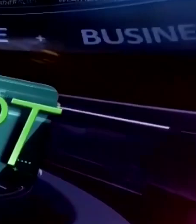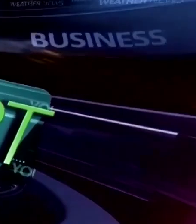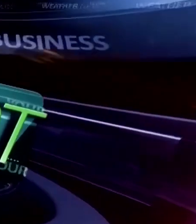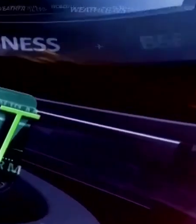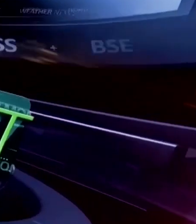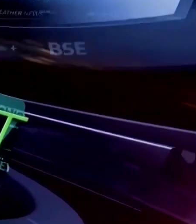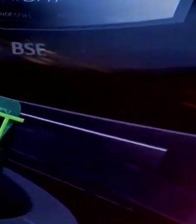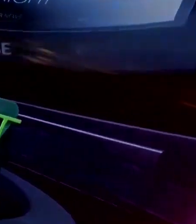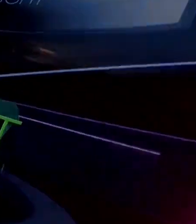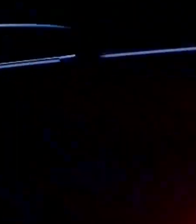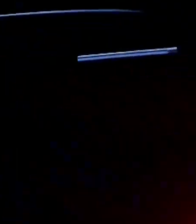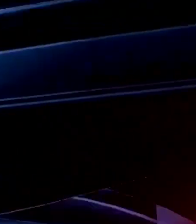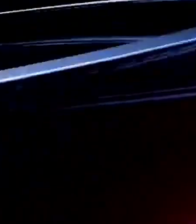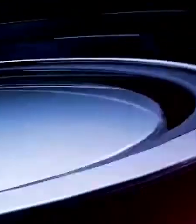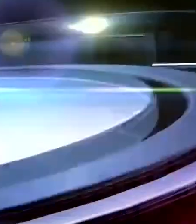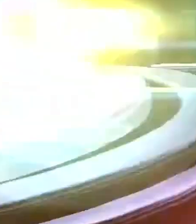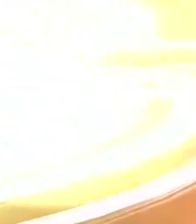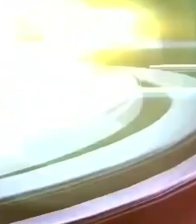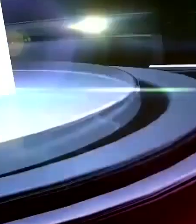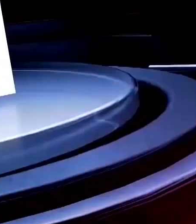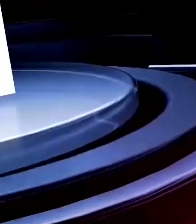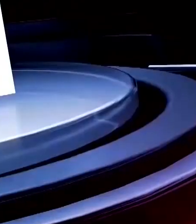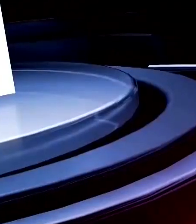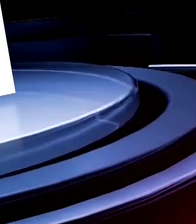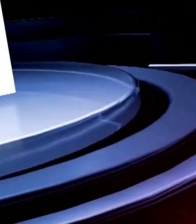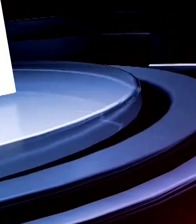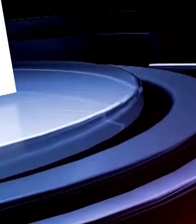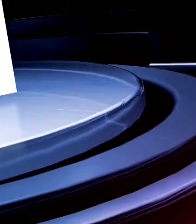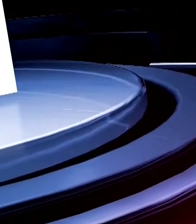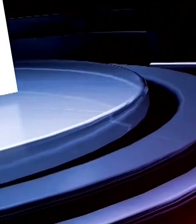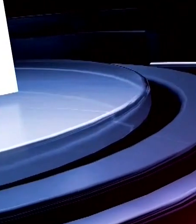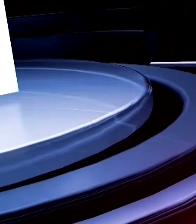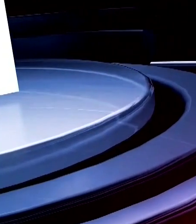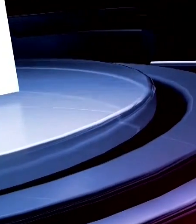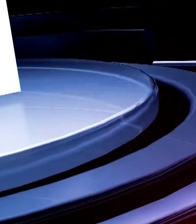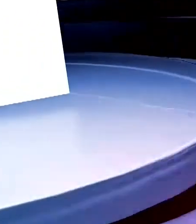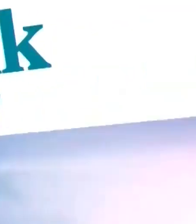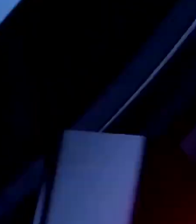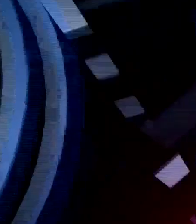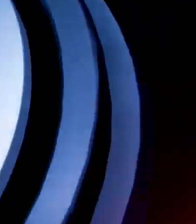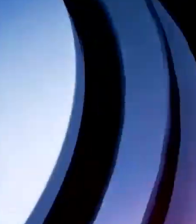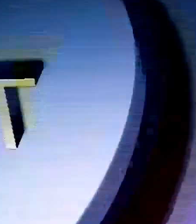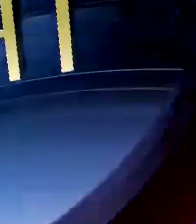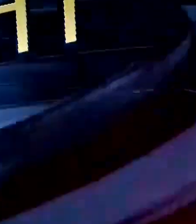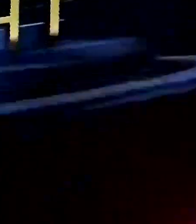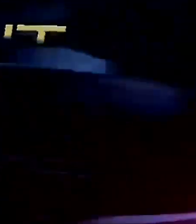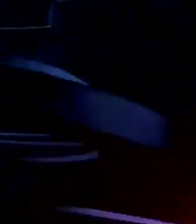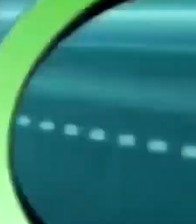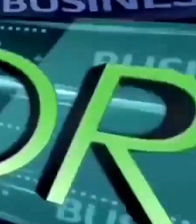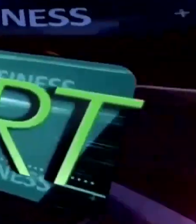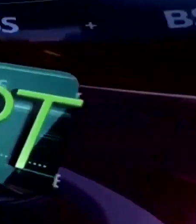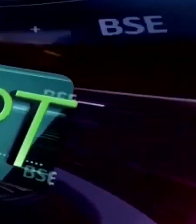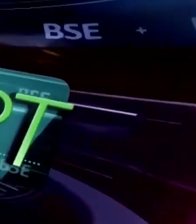The Business Report, brought to you with the compliments of Republic Bank. We're the one for you.